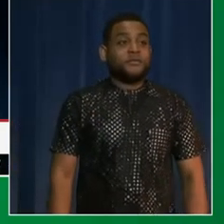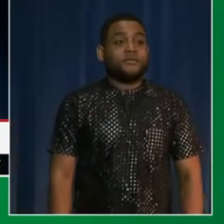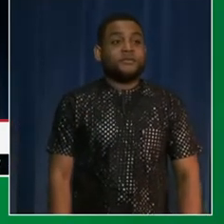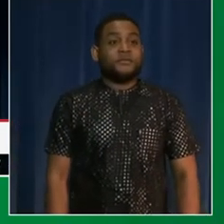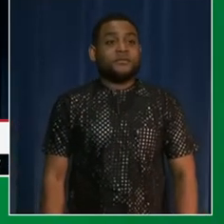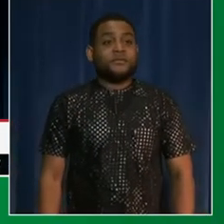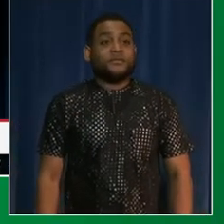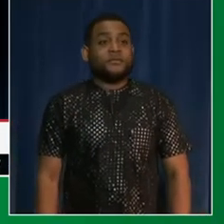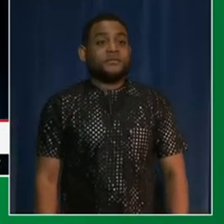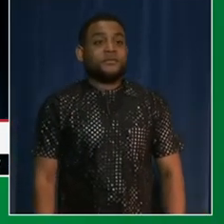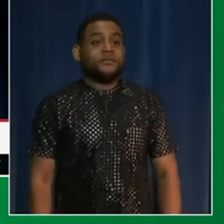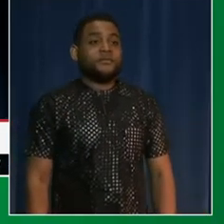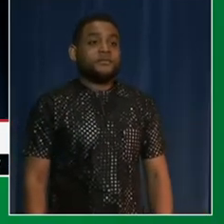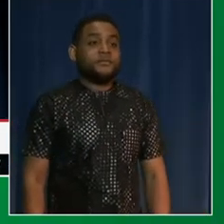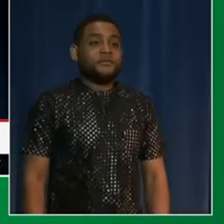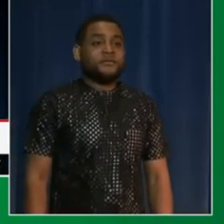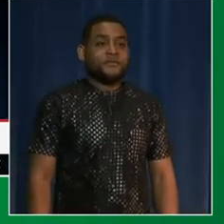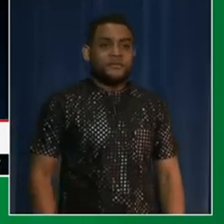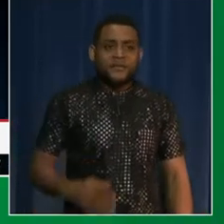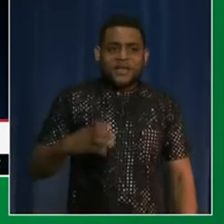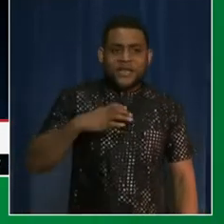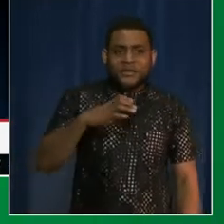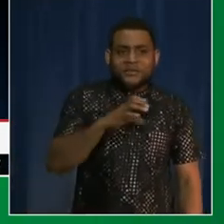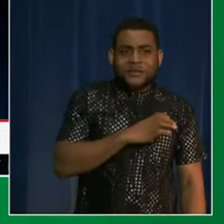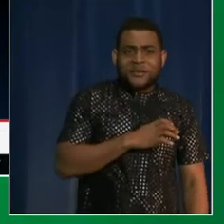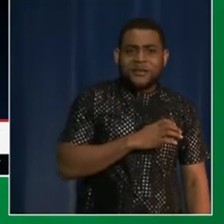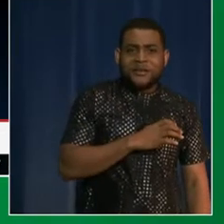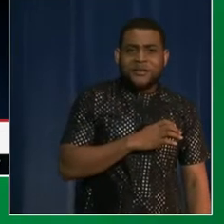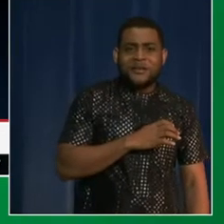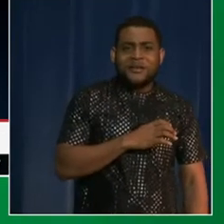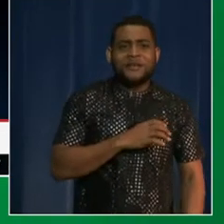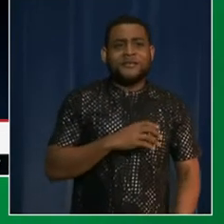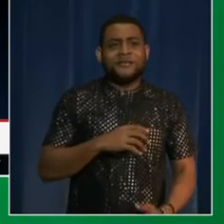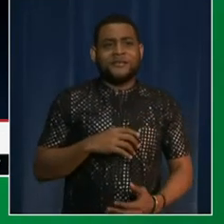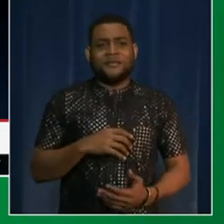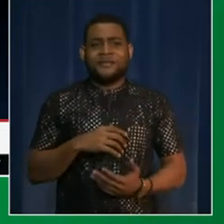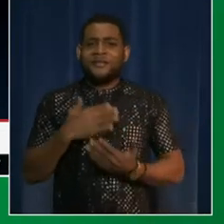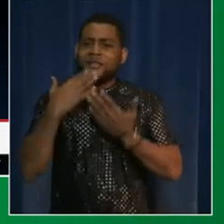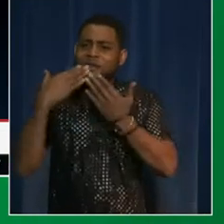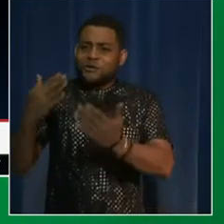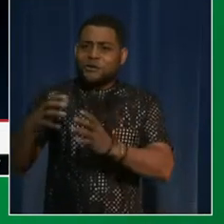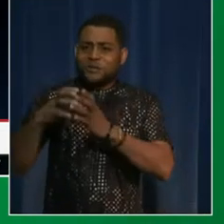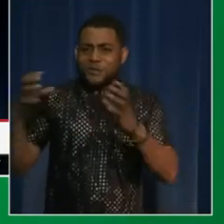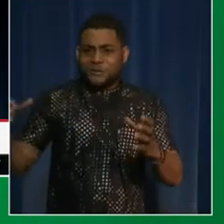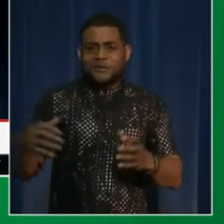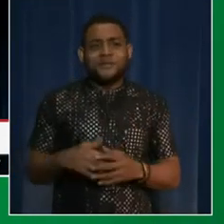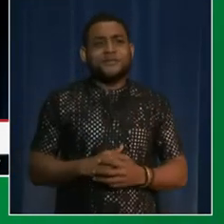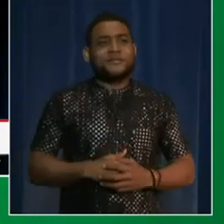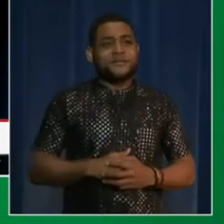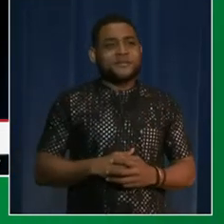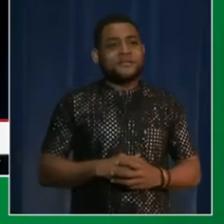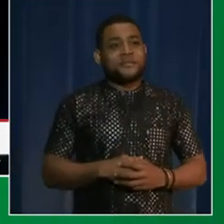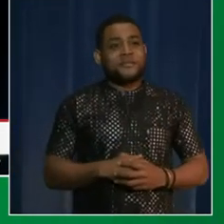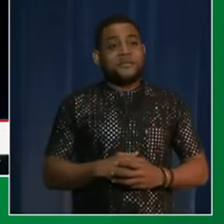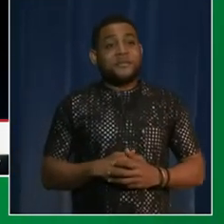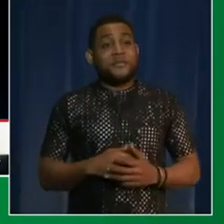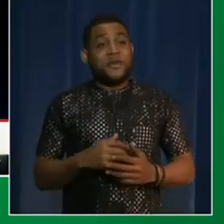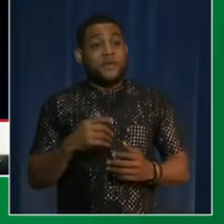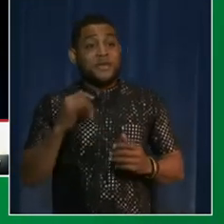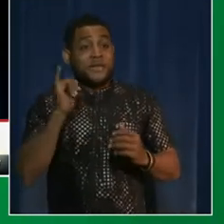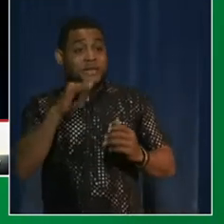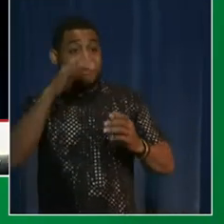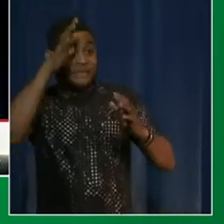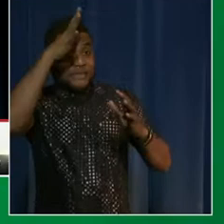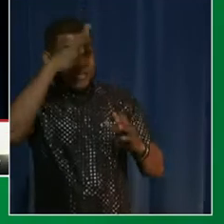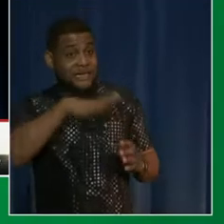Councilman McDuffie, thank you very much. So, the next gentleman coming up tells me he's known only by his